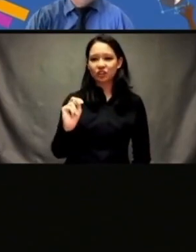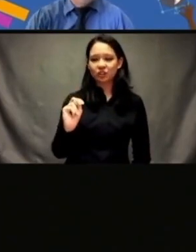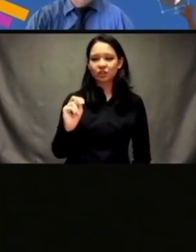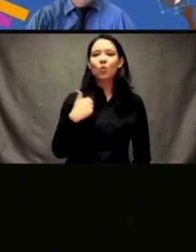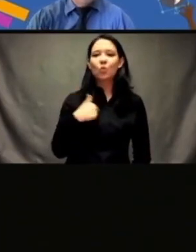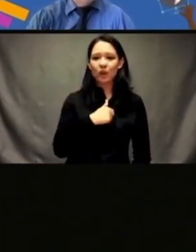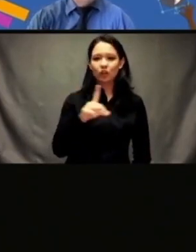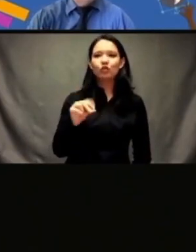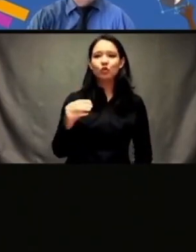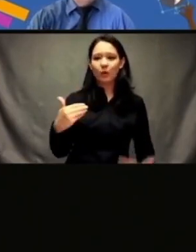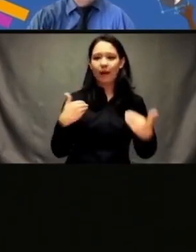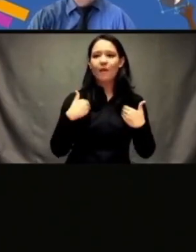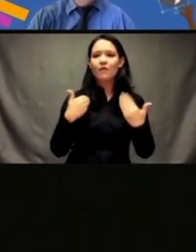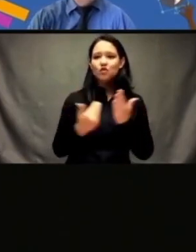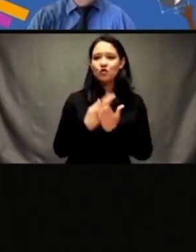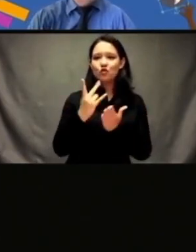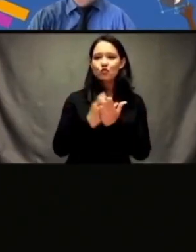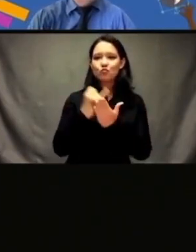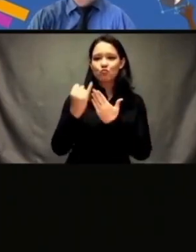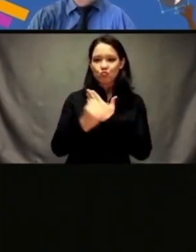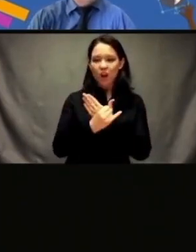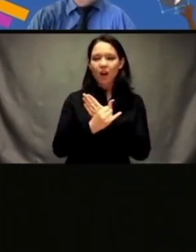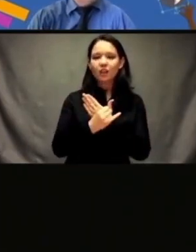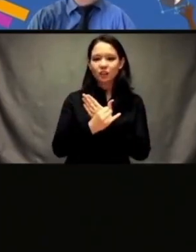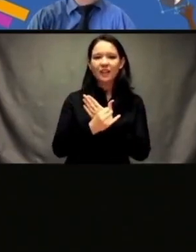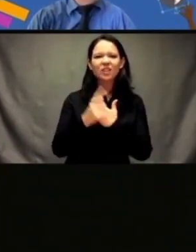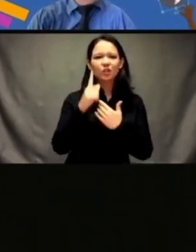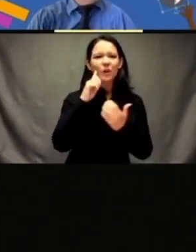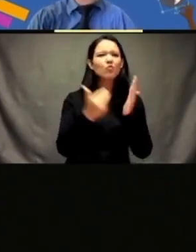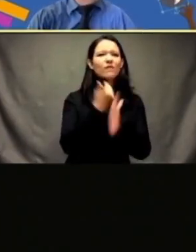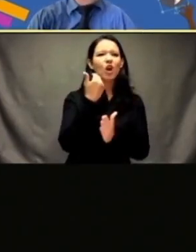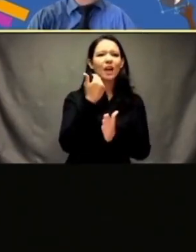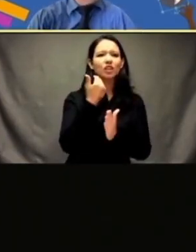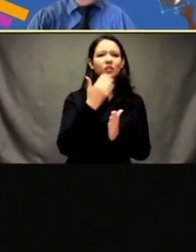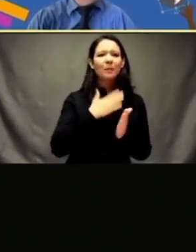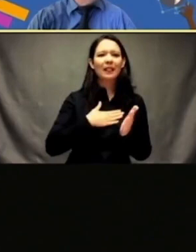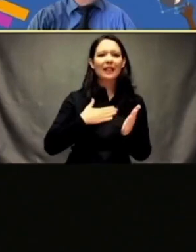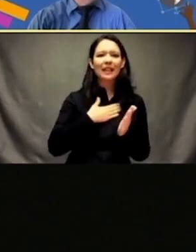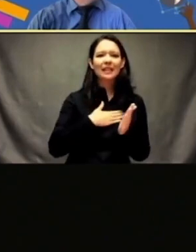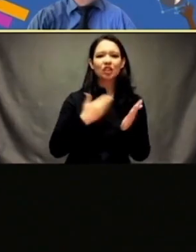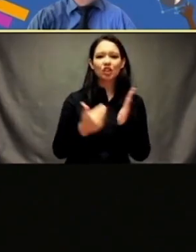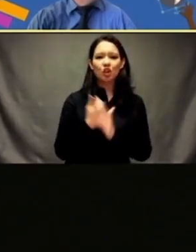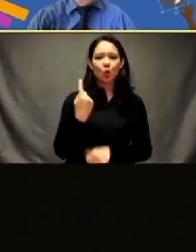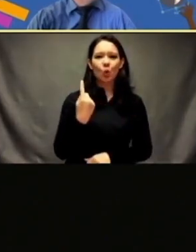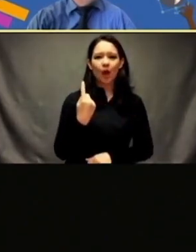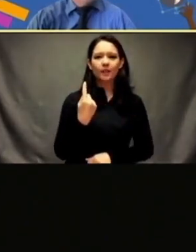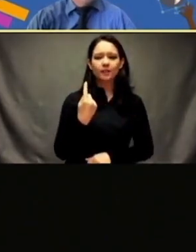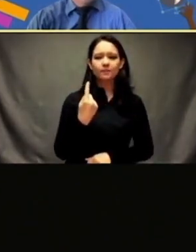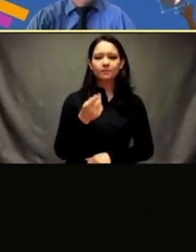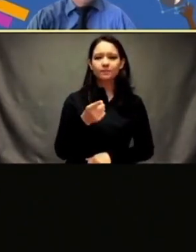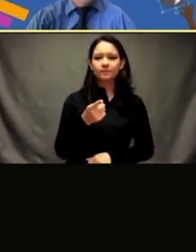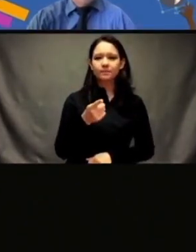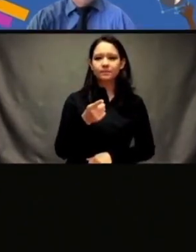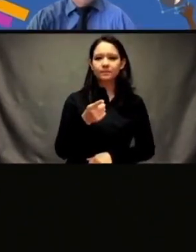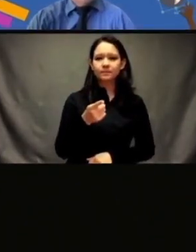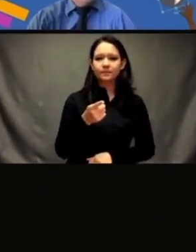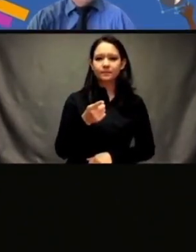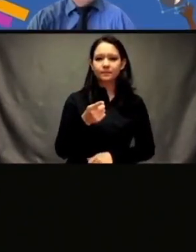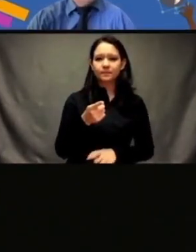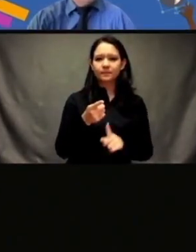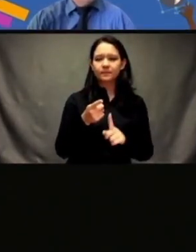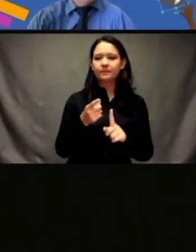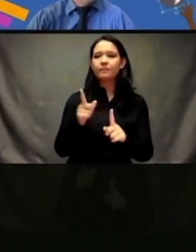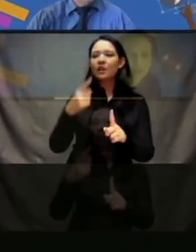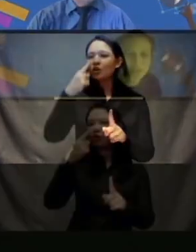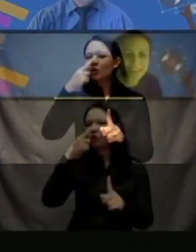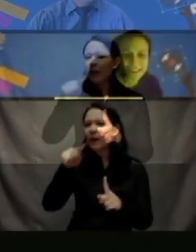Rudy, we have a new project. Can you refresh your studio, please? Sure. There's Yes. from And do you Visions by mind Vicky. saying what you said